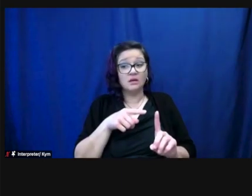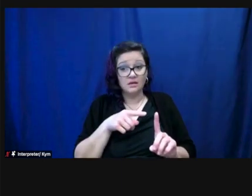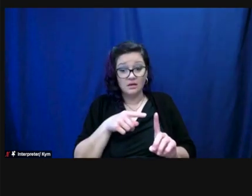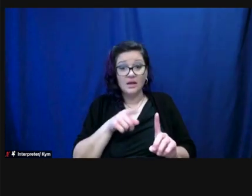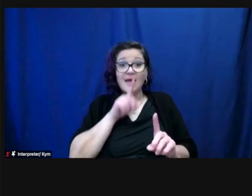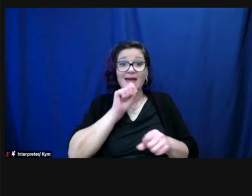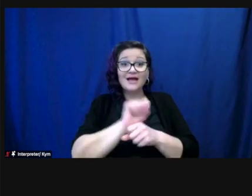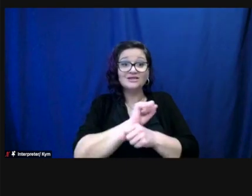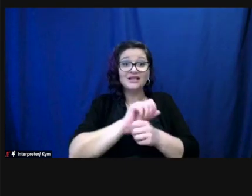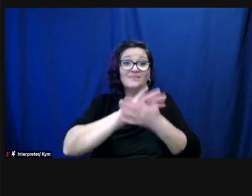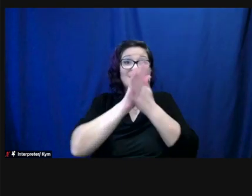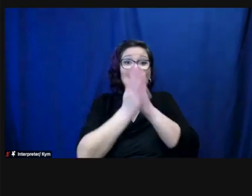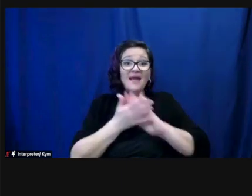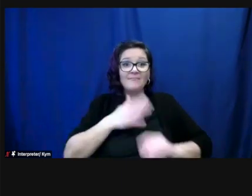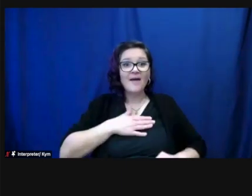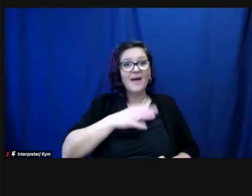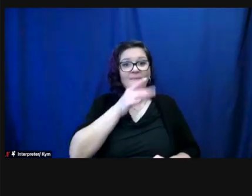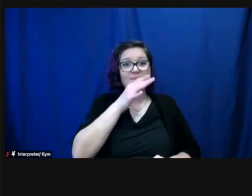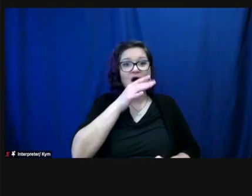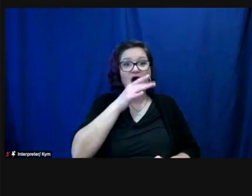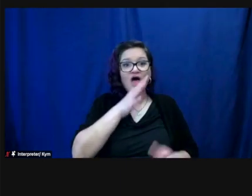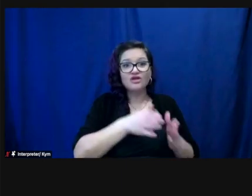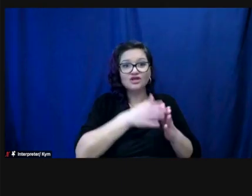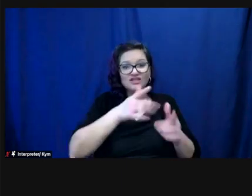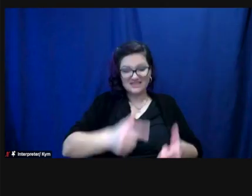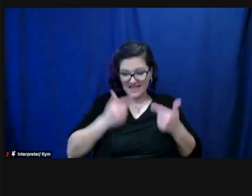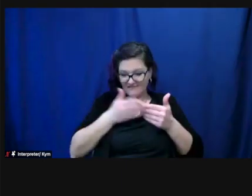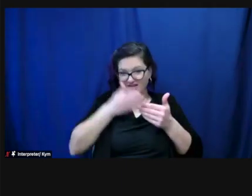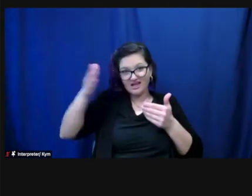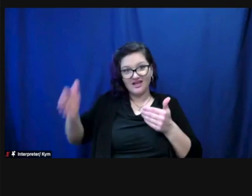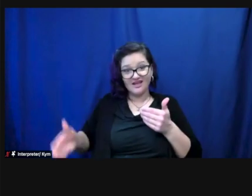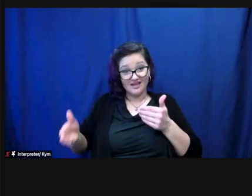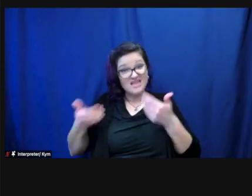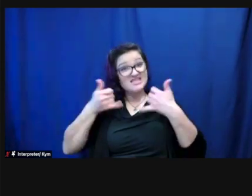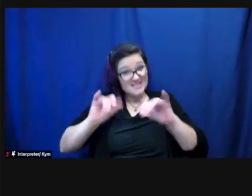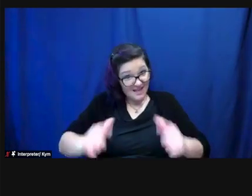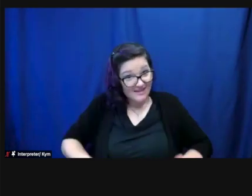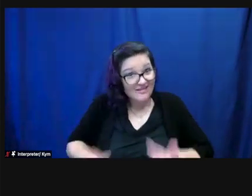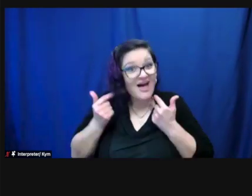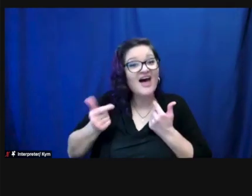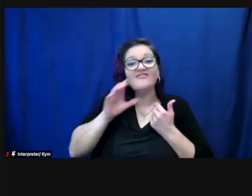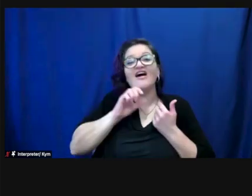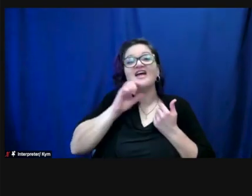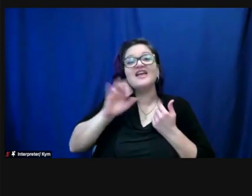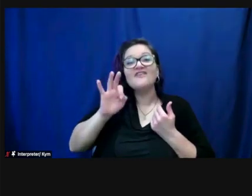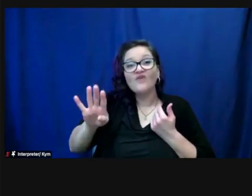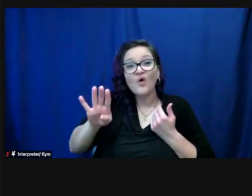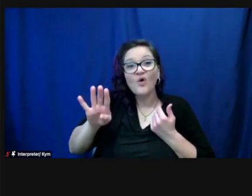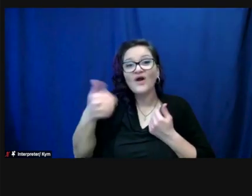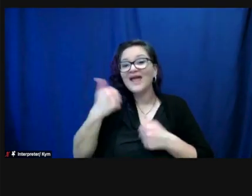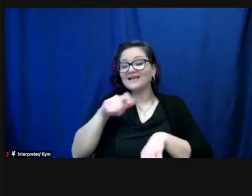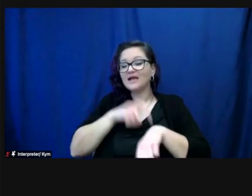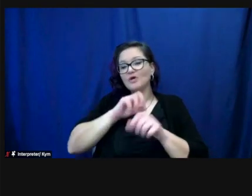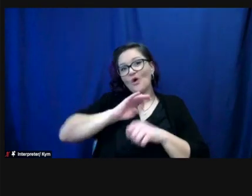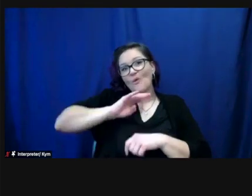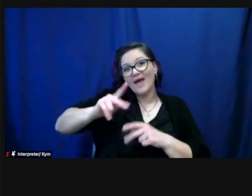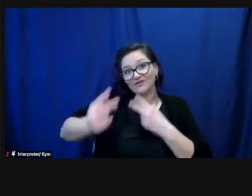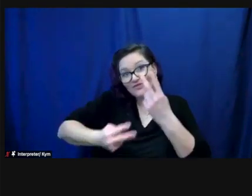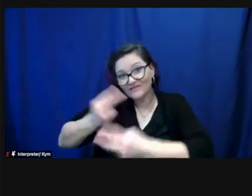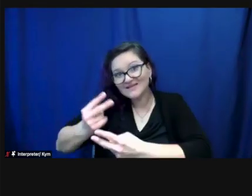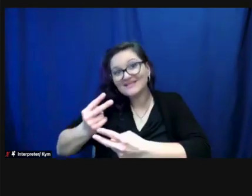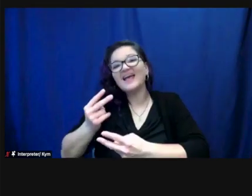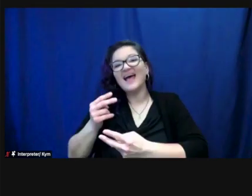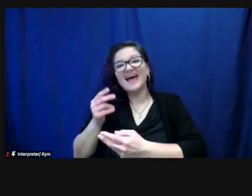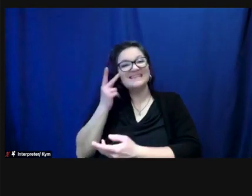became my mom's neighbor. She's 94 years old. She's still alive. And when I go back home to visit, I always visit her because she's my mom's